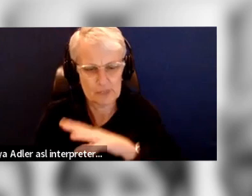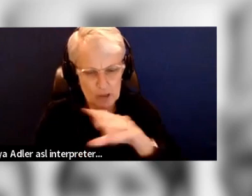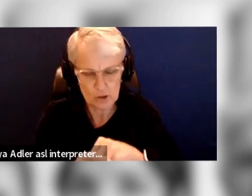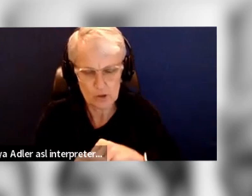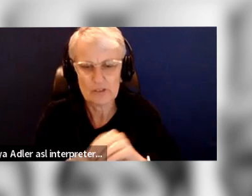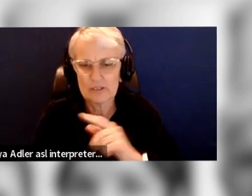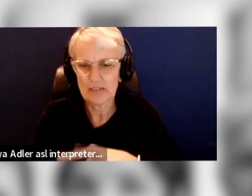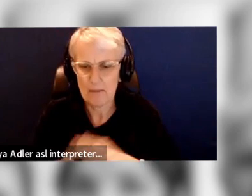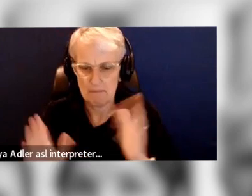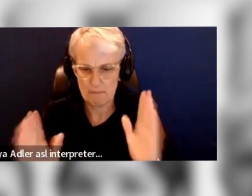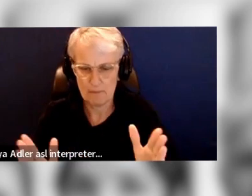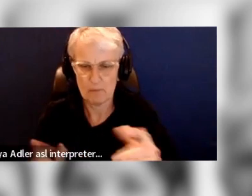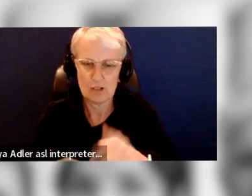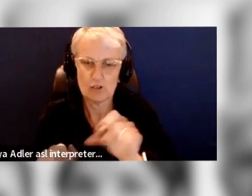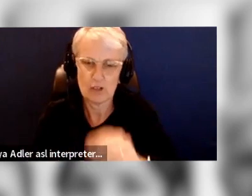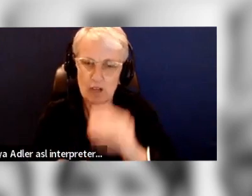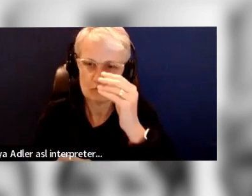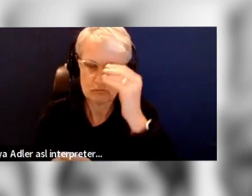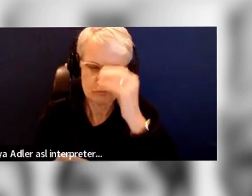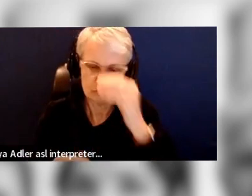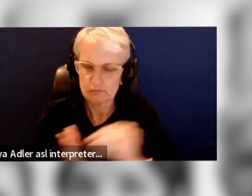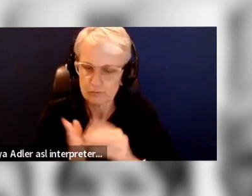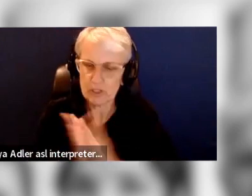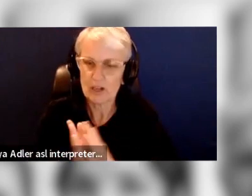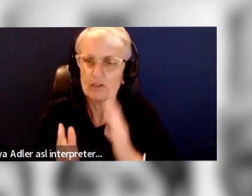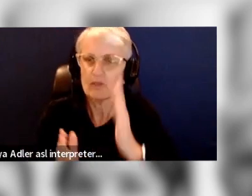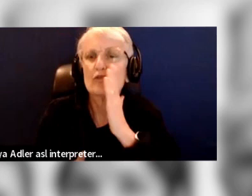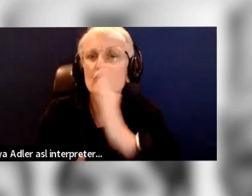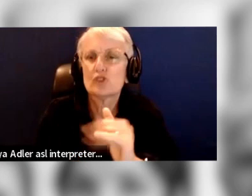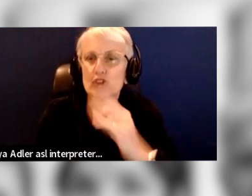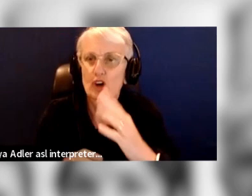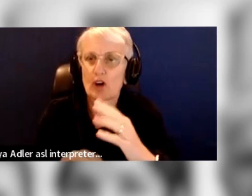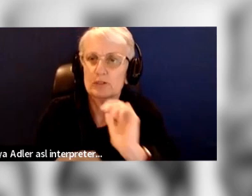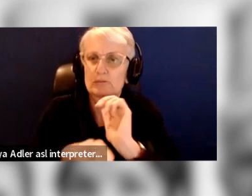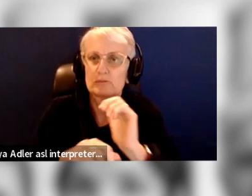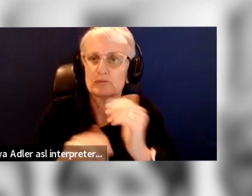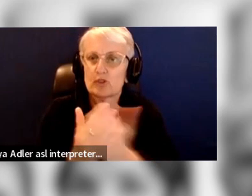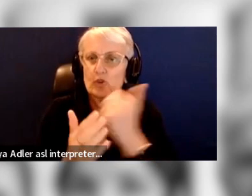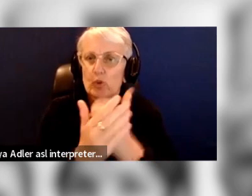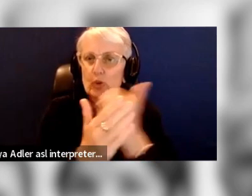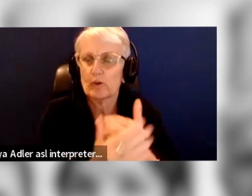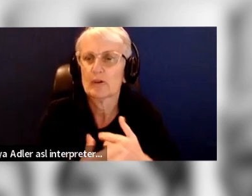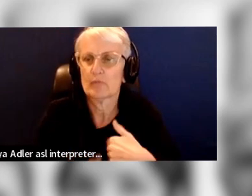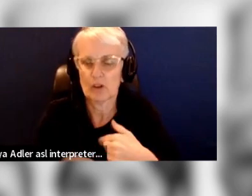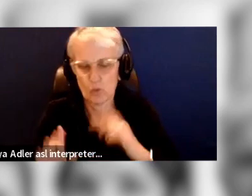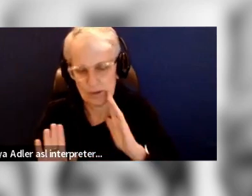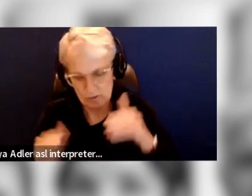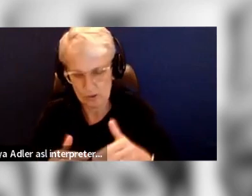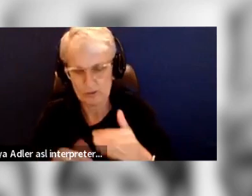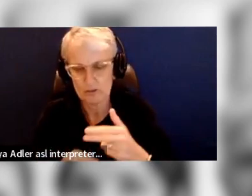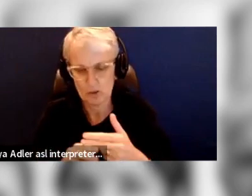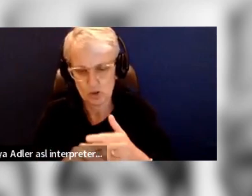to communicate future job creation on the application as well. But the job creation that we're considered with is in the short